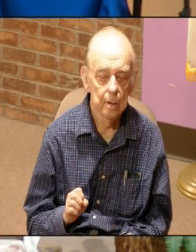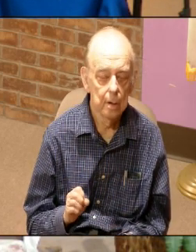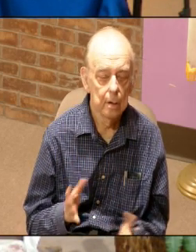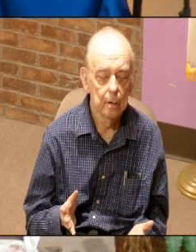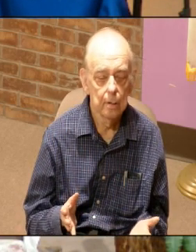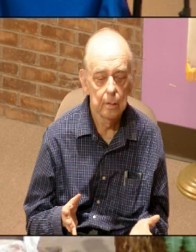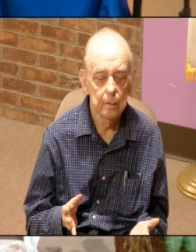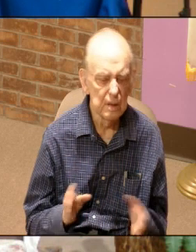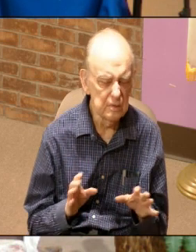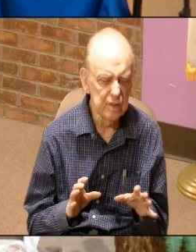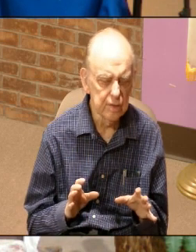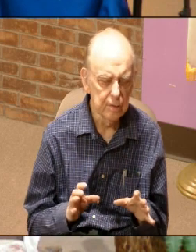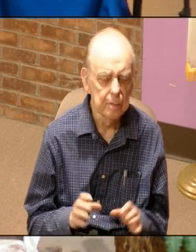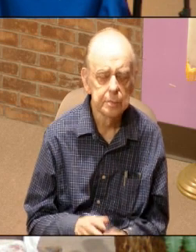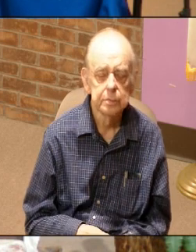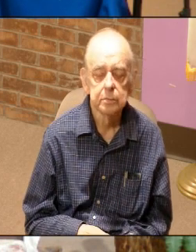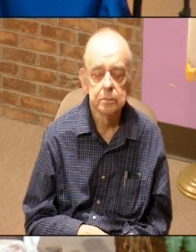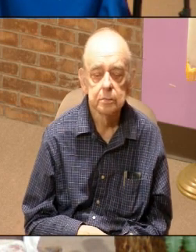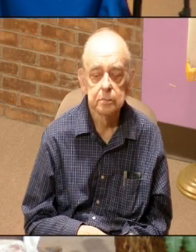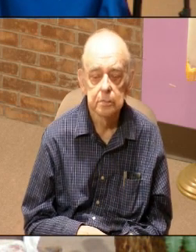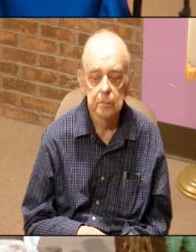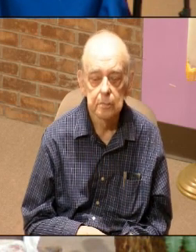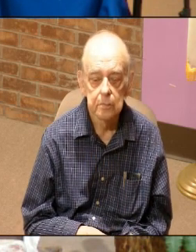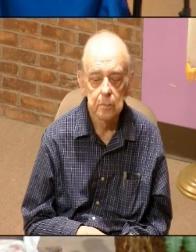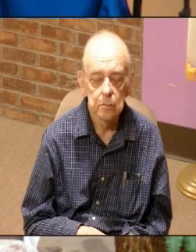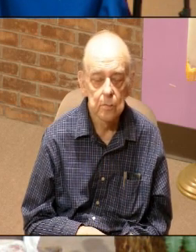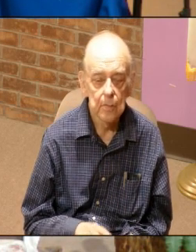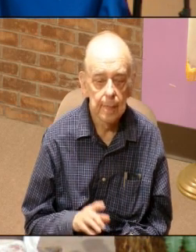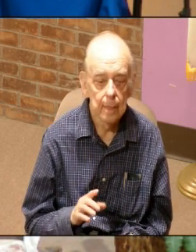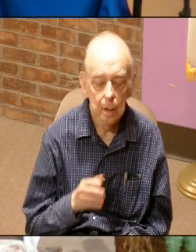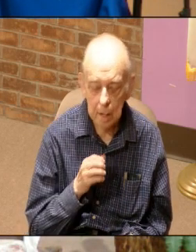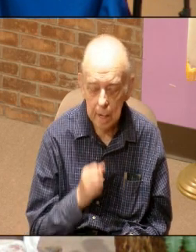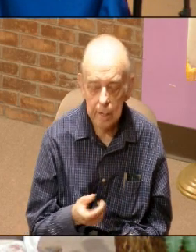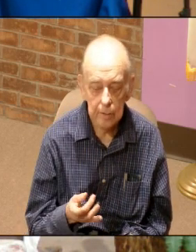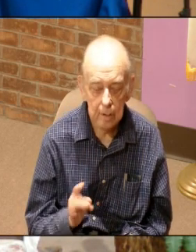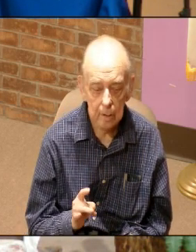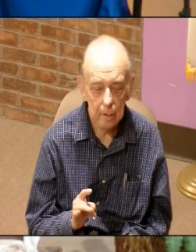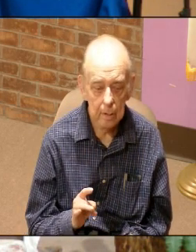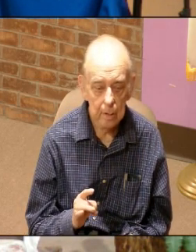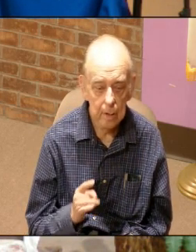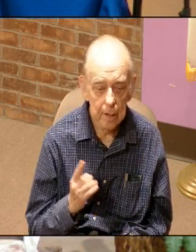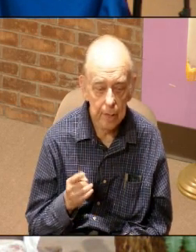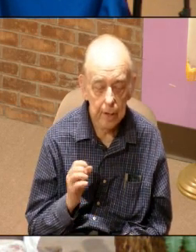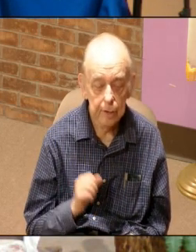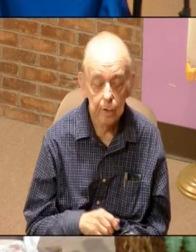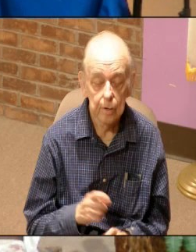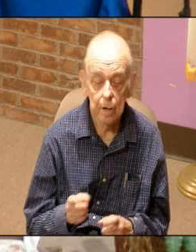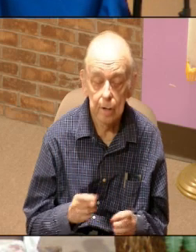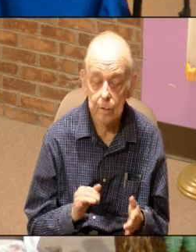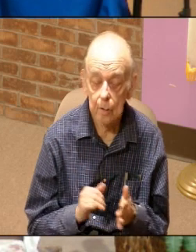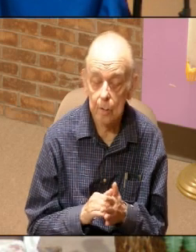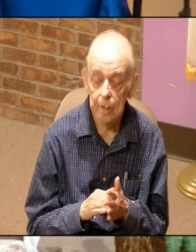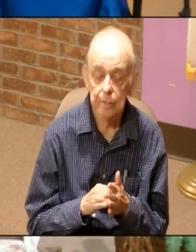and so, it was like, you're 18, do you really think that you can handle this?